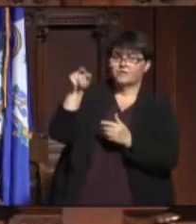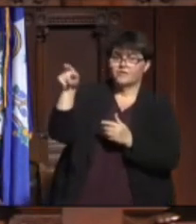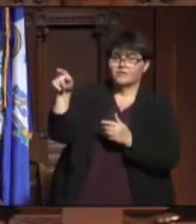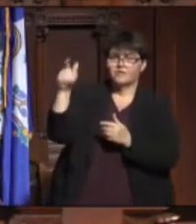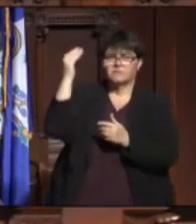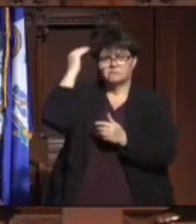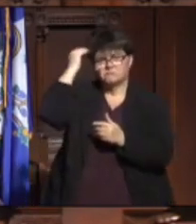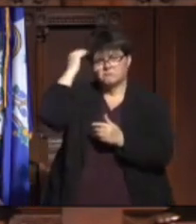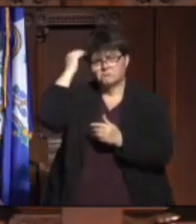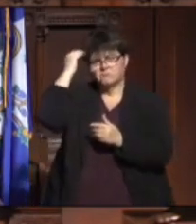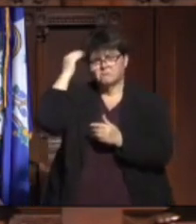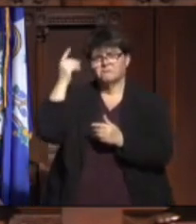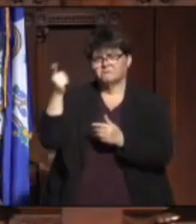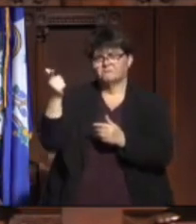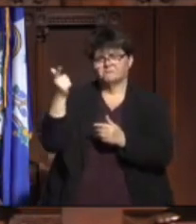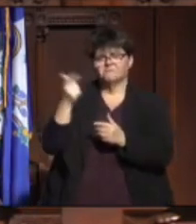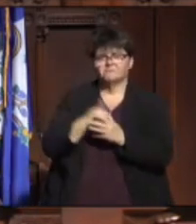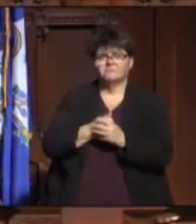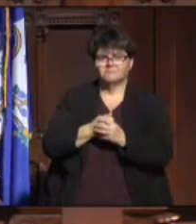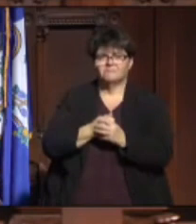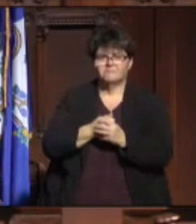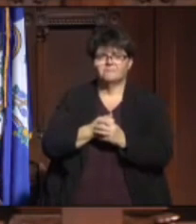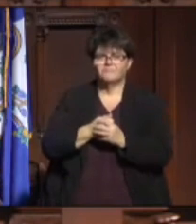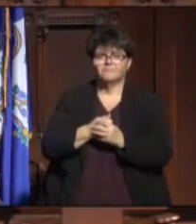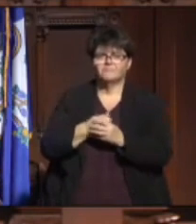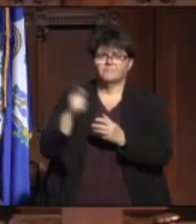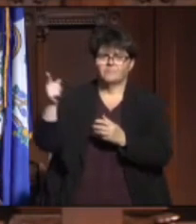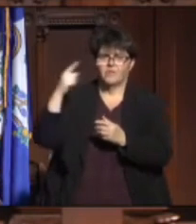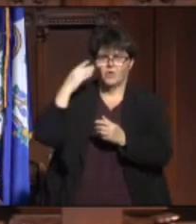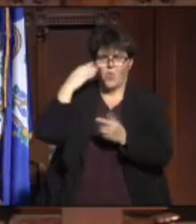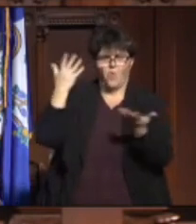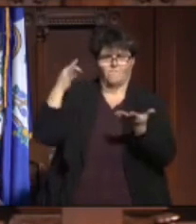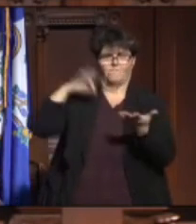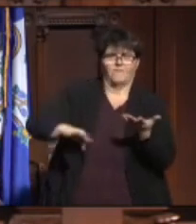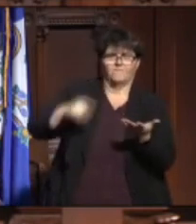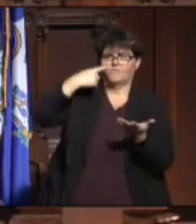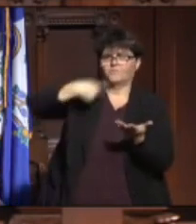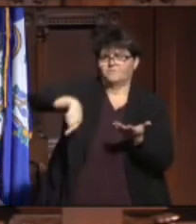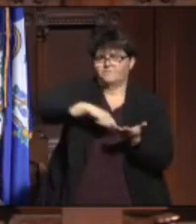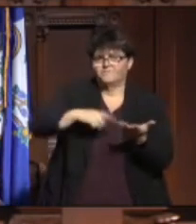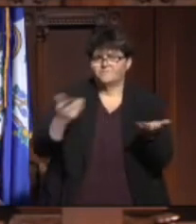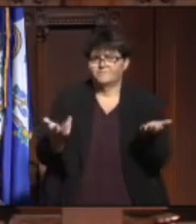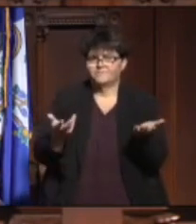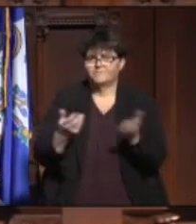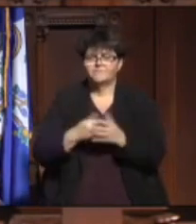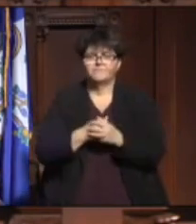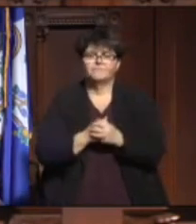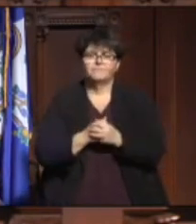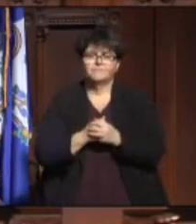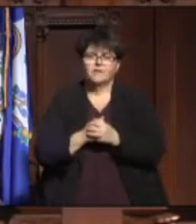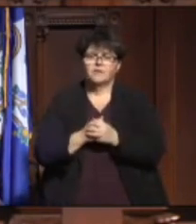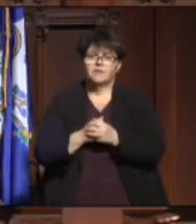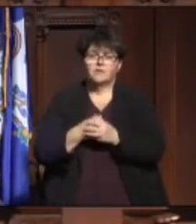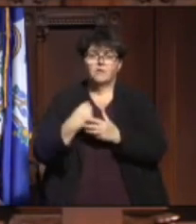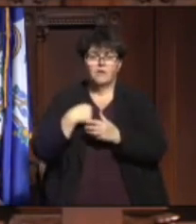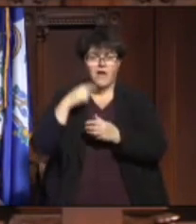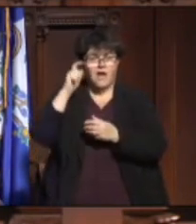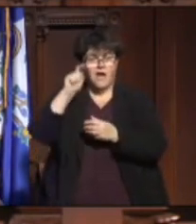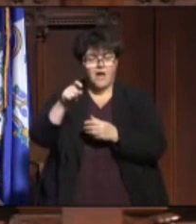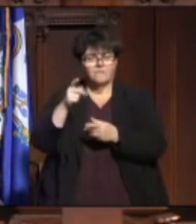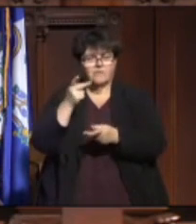convenience. Look, if you want to keep our fiscal house in order, we need to remember that there's no such thing as a free